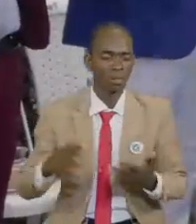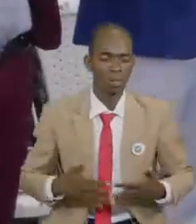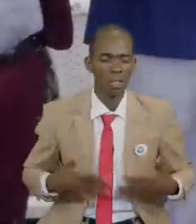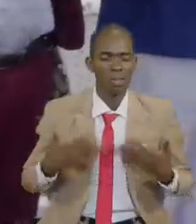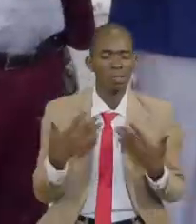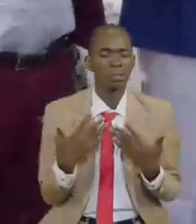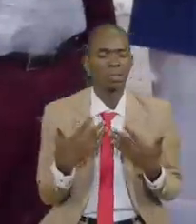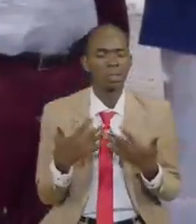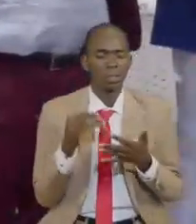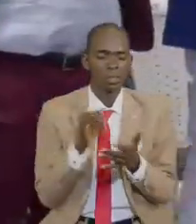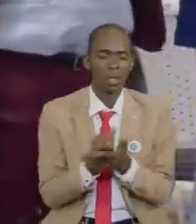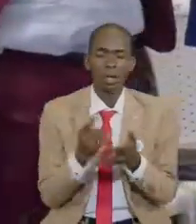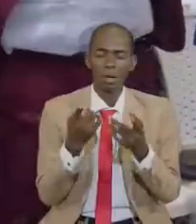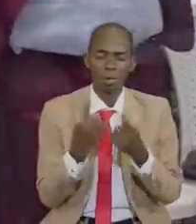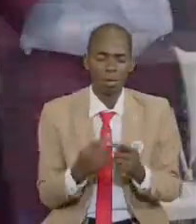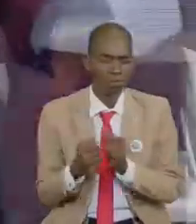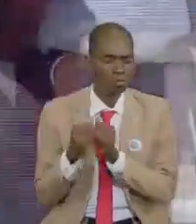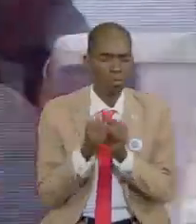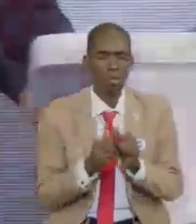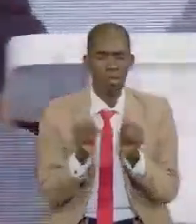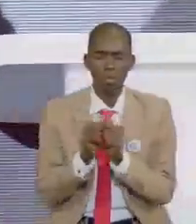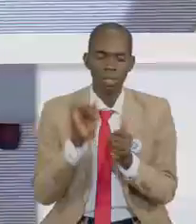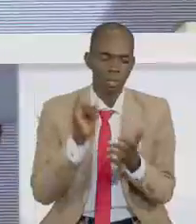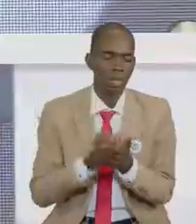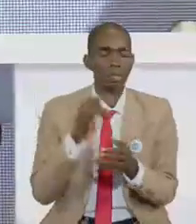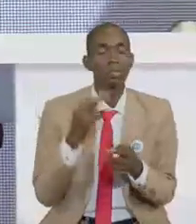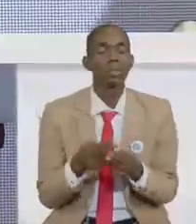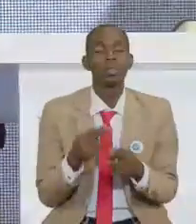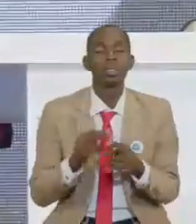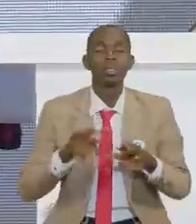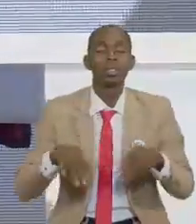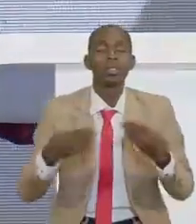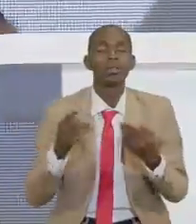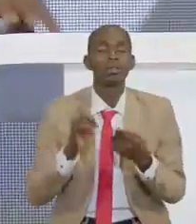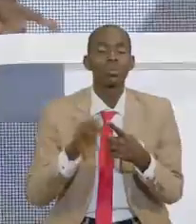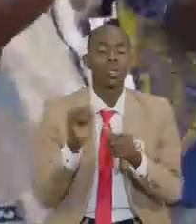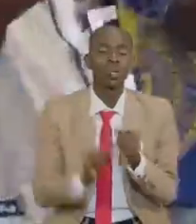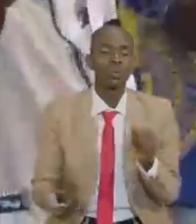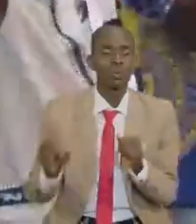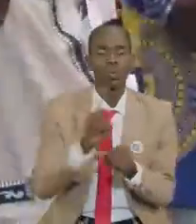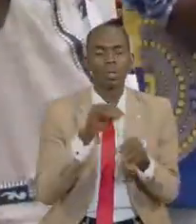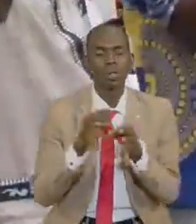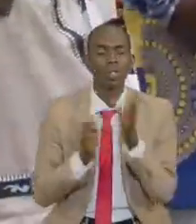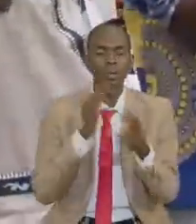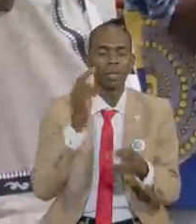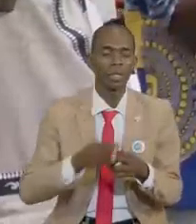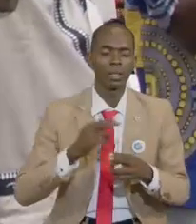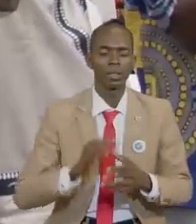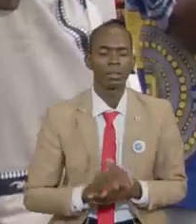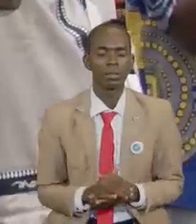that comes with that name. Grant unto everyone in Jesus' name